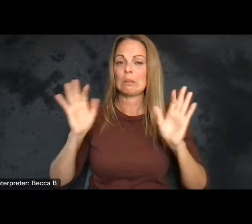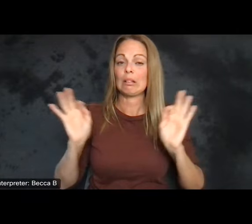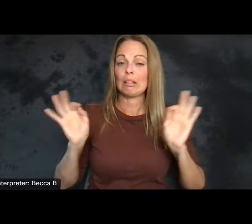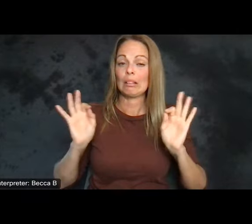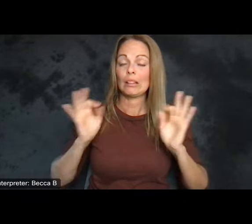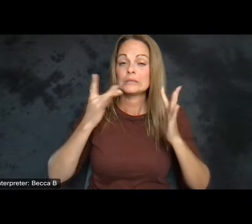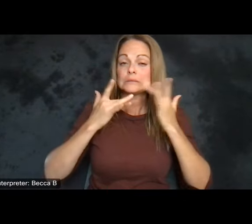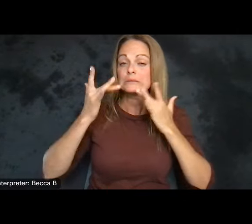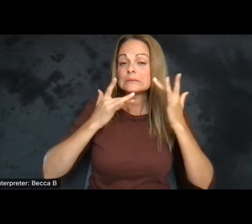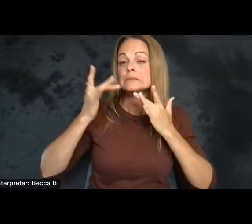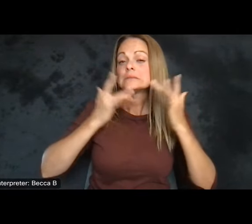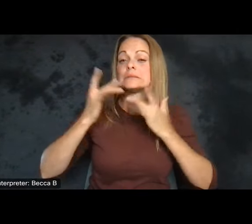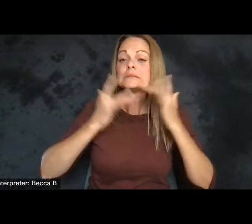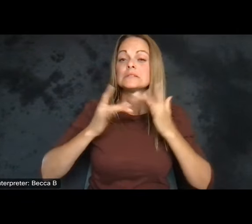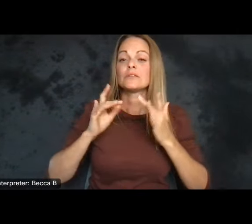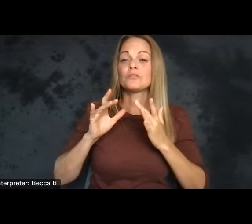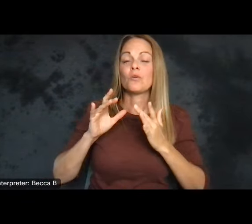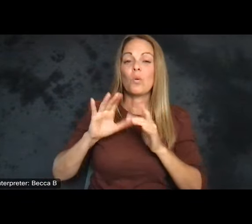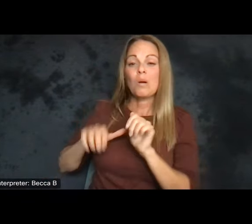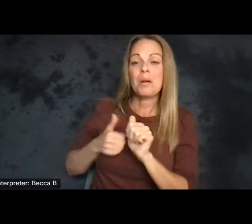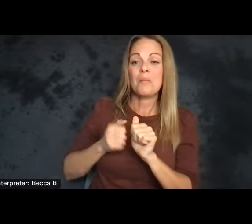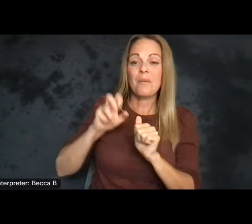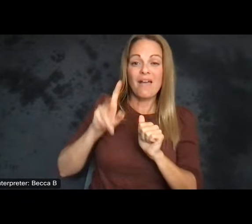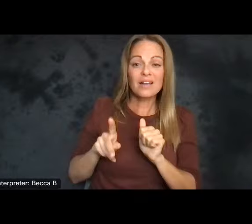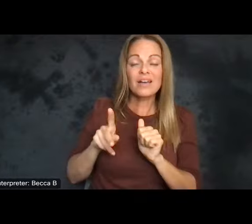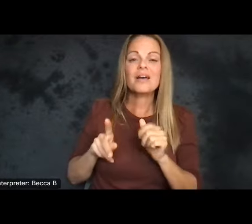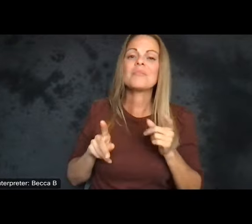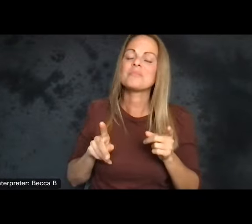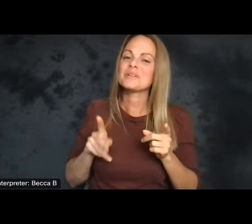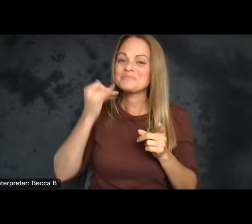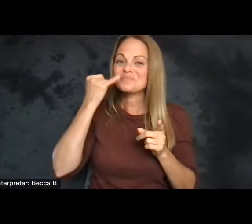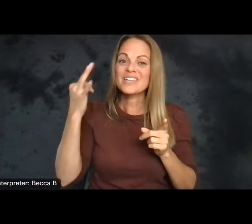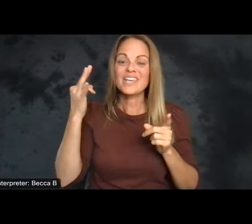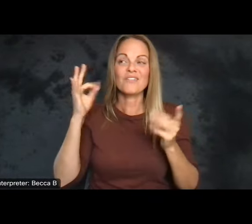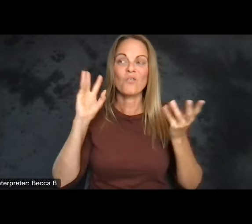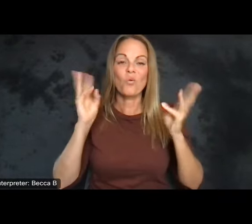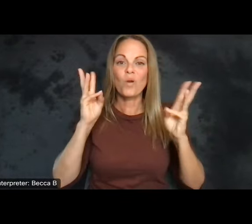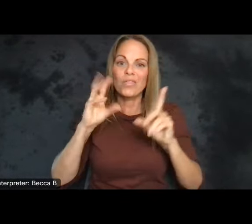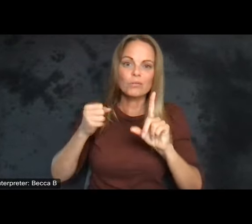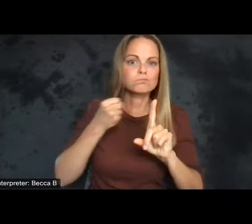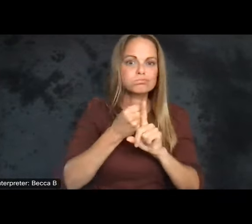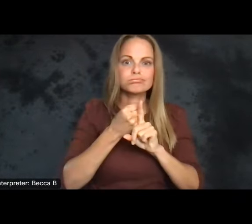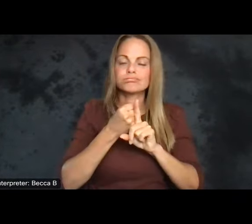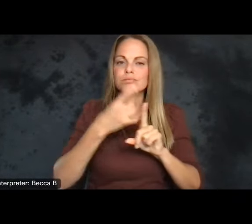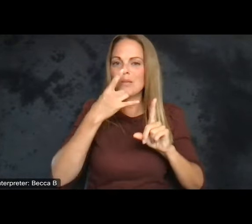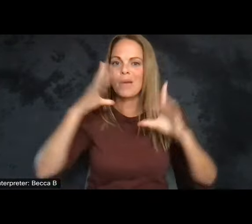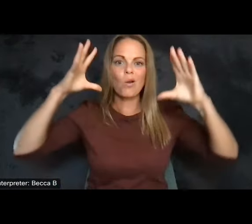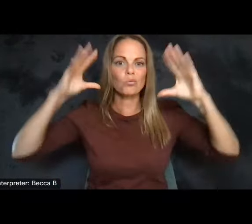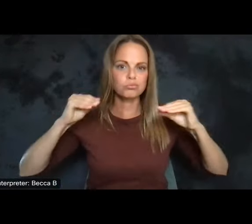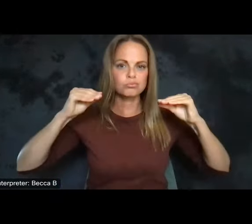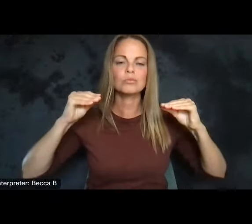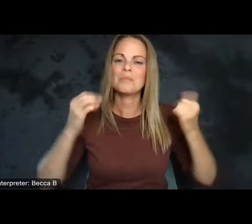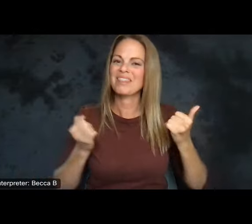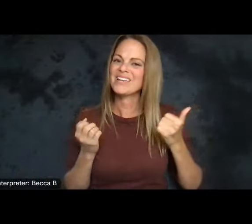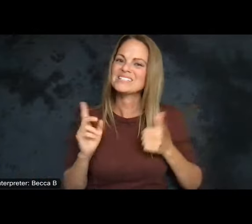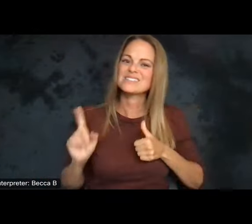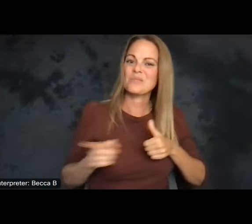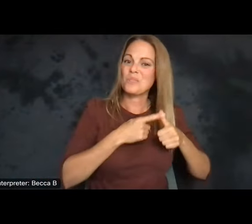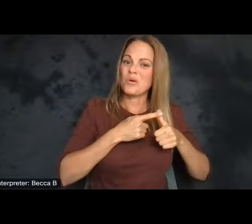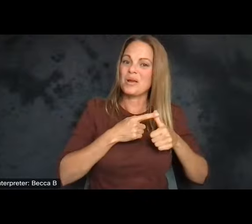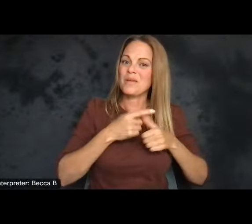backup systems for the facility in the event of inclement weather that may knock out power. But this primary generator is something that's really needed attention. We are